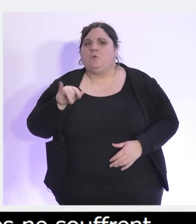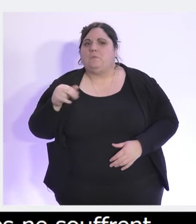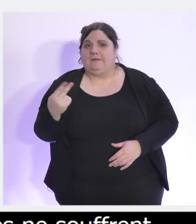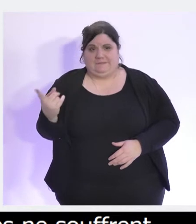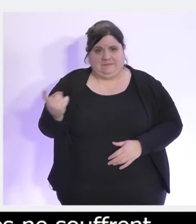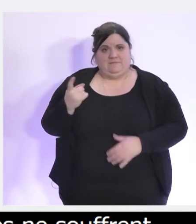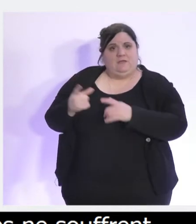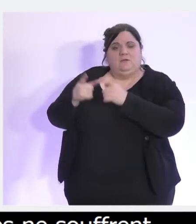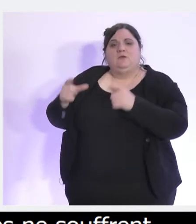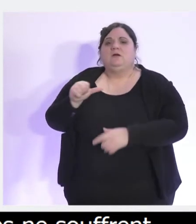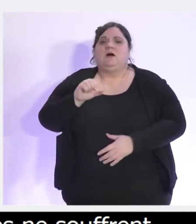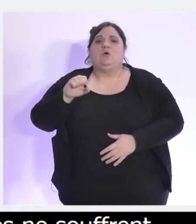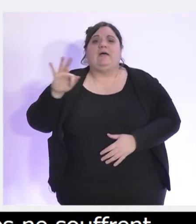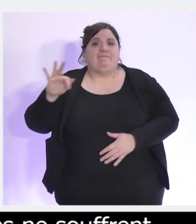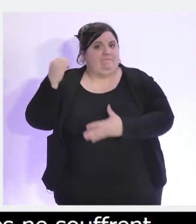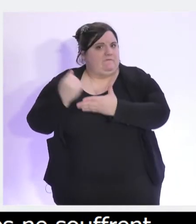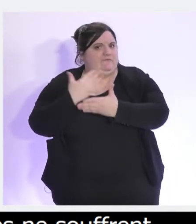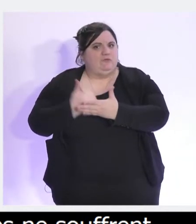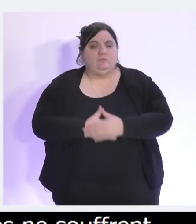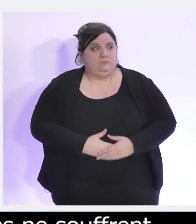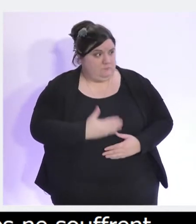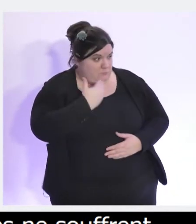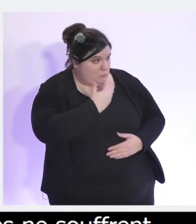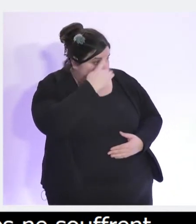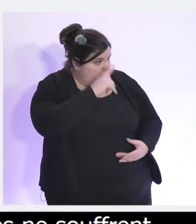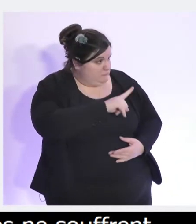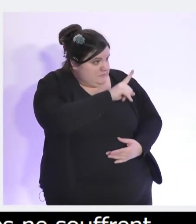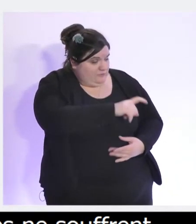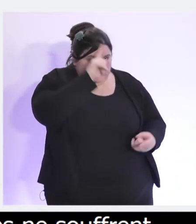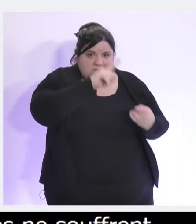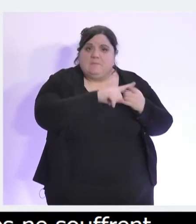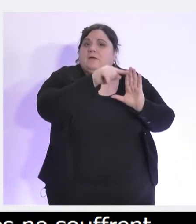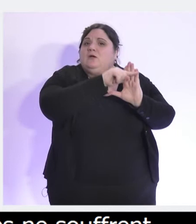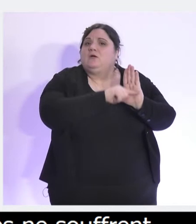the first jobs that you're doing in terms of the employment package?